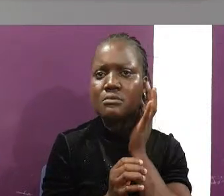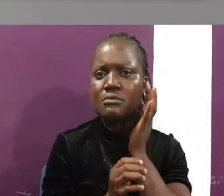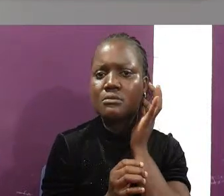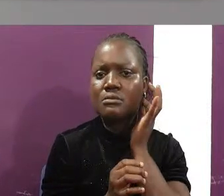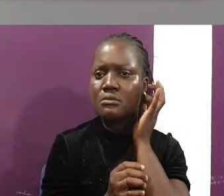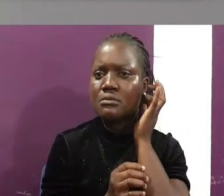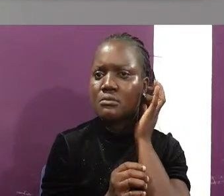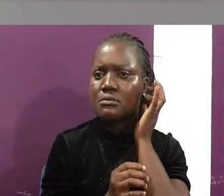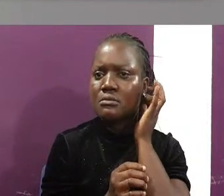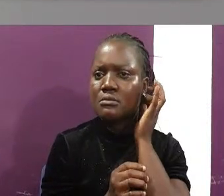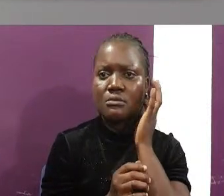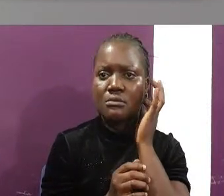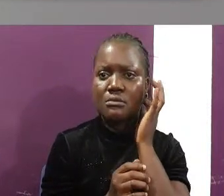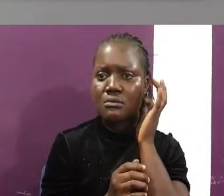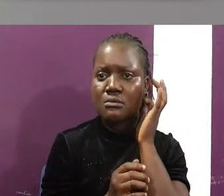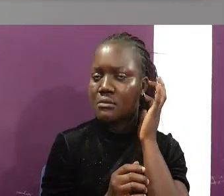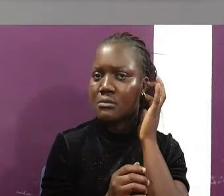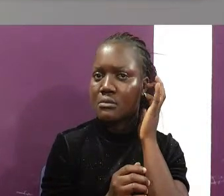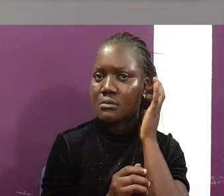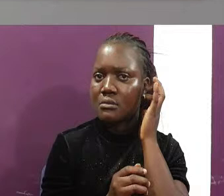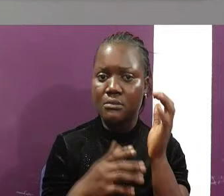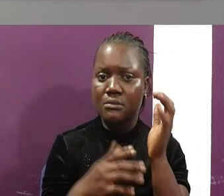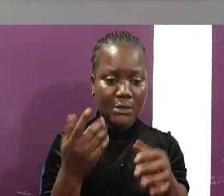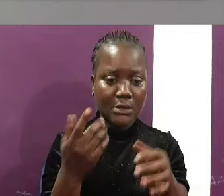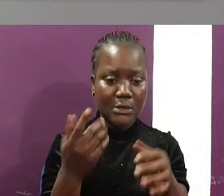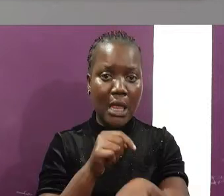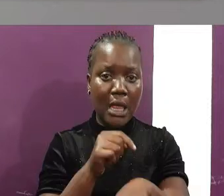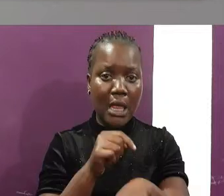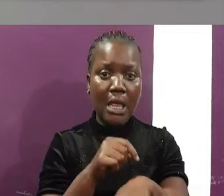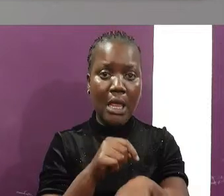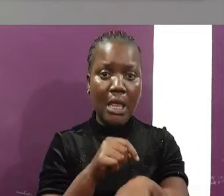nations that are round about us.